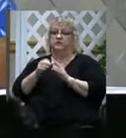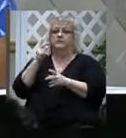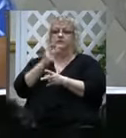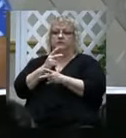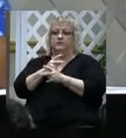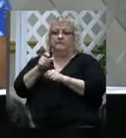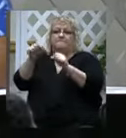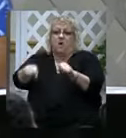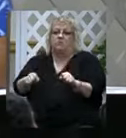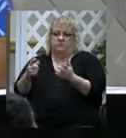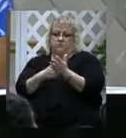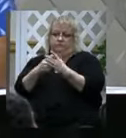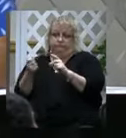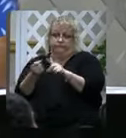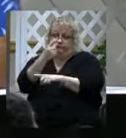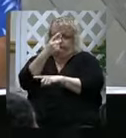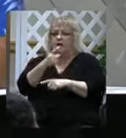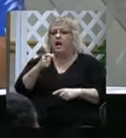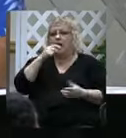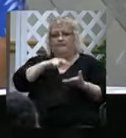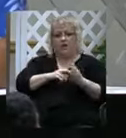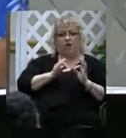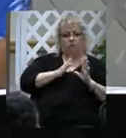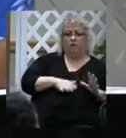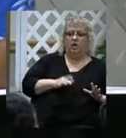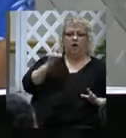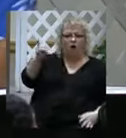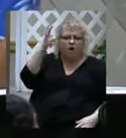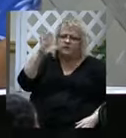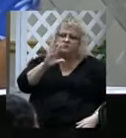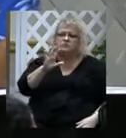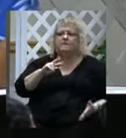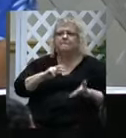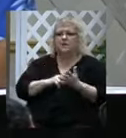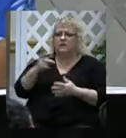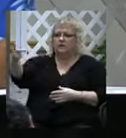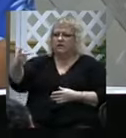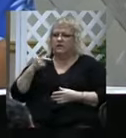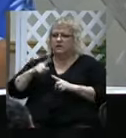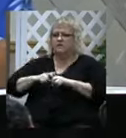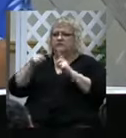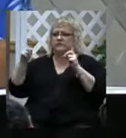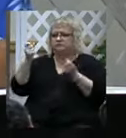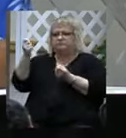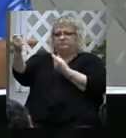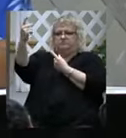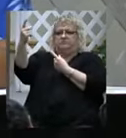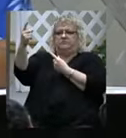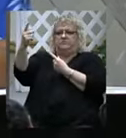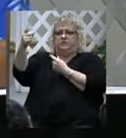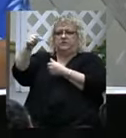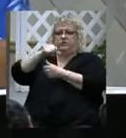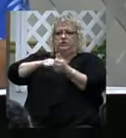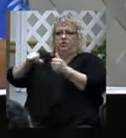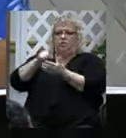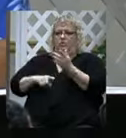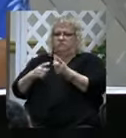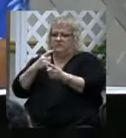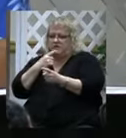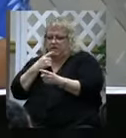that's a possibility. That it wasn't that the interpreter was horrible or bad, it could be that they were just having a more difficult time in understanding what was being